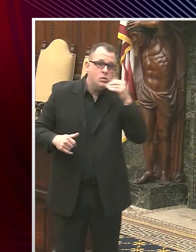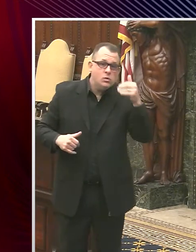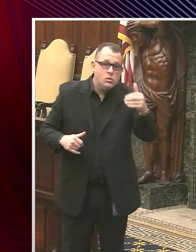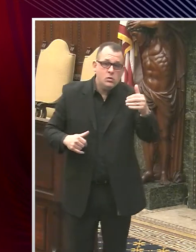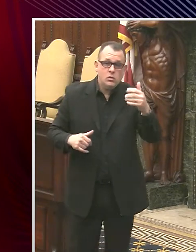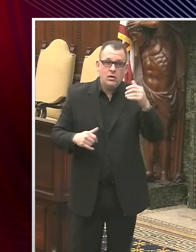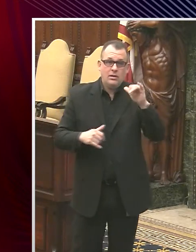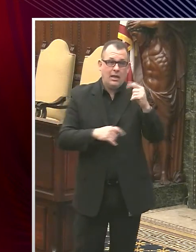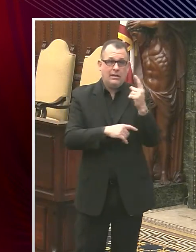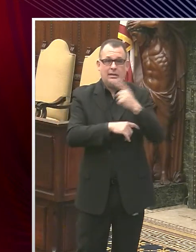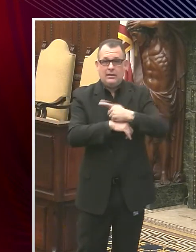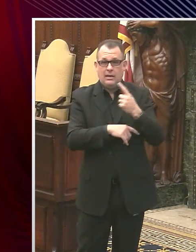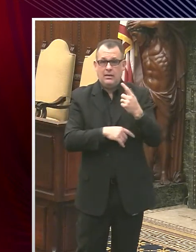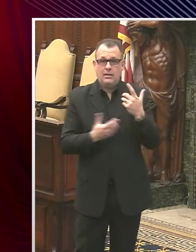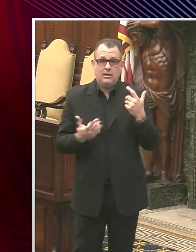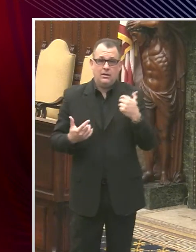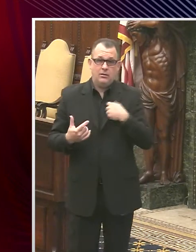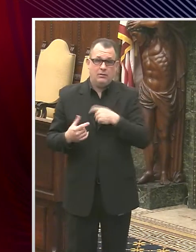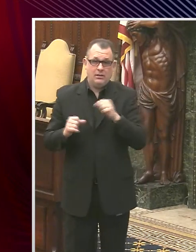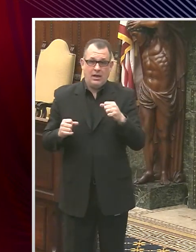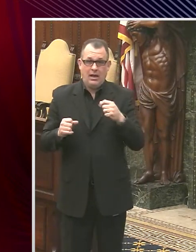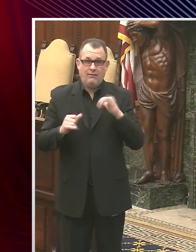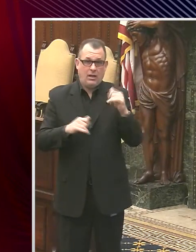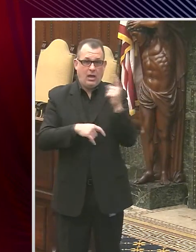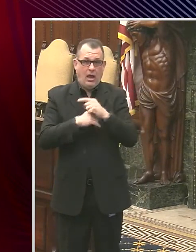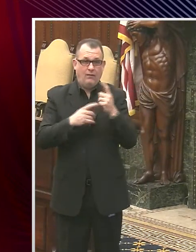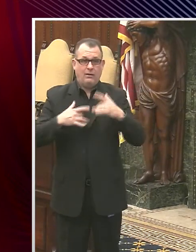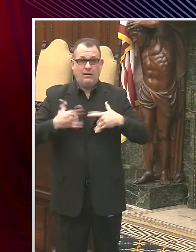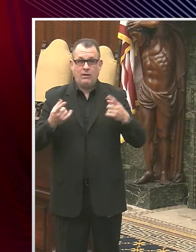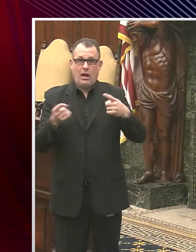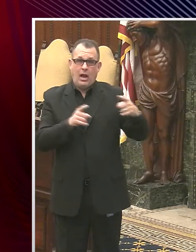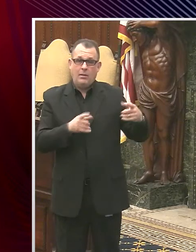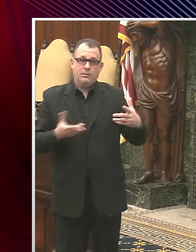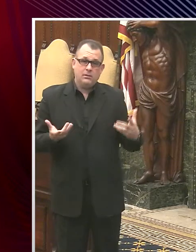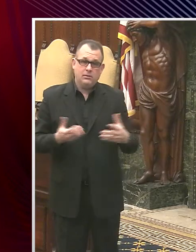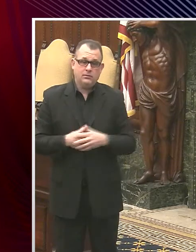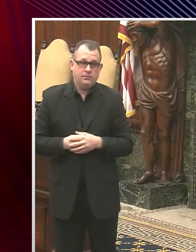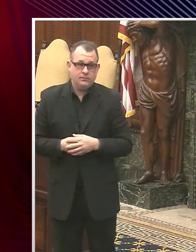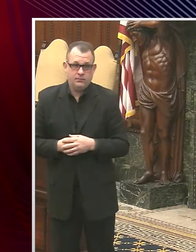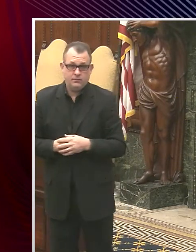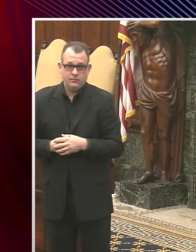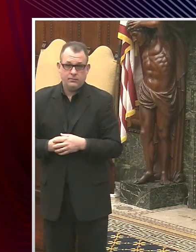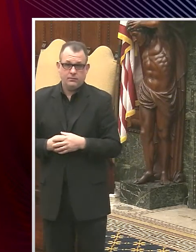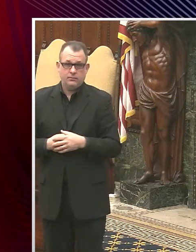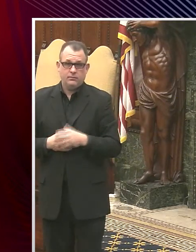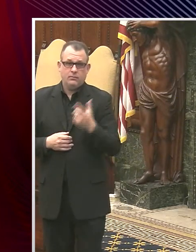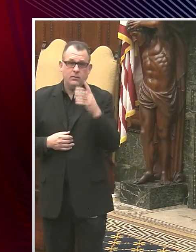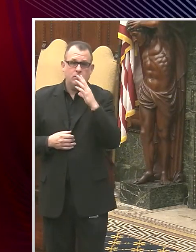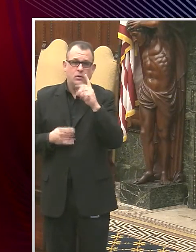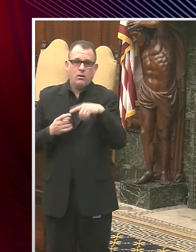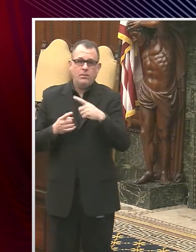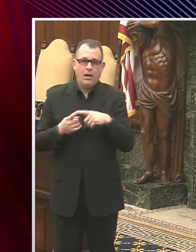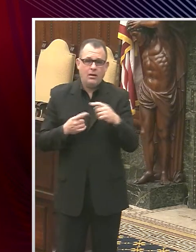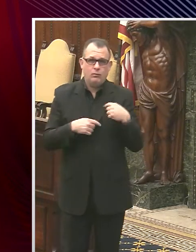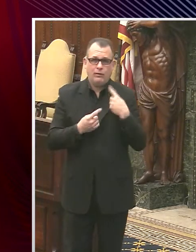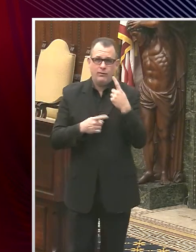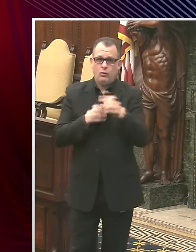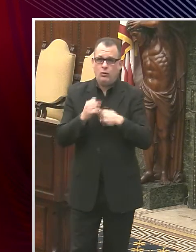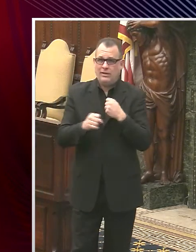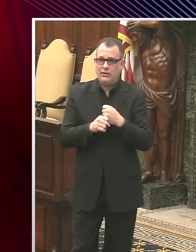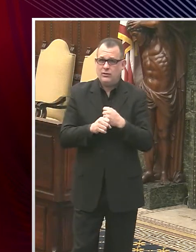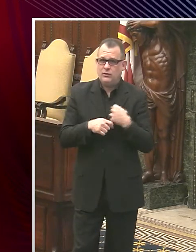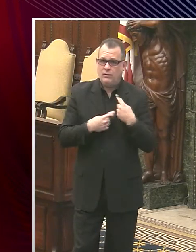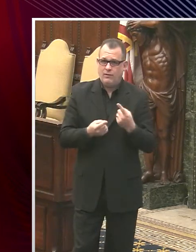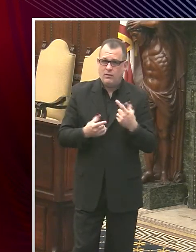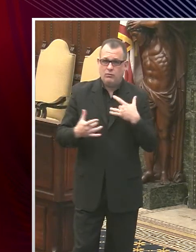think we can allow this sort of event to open up. I know you've talked a lot over the past year about concerns about